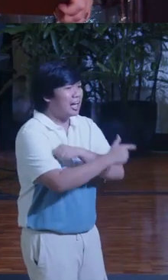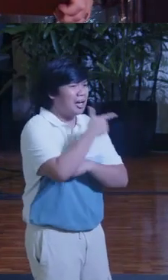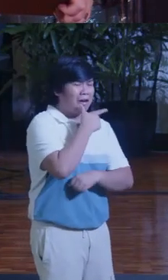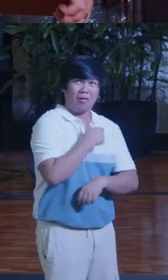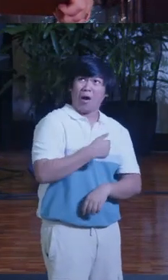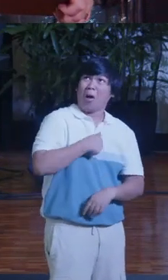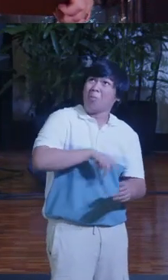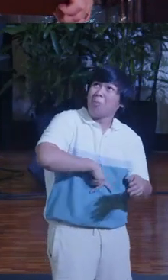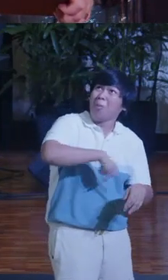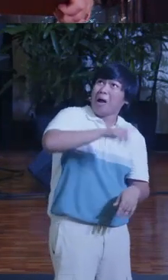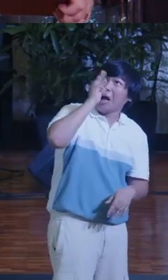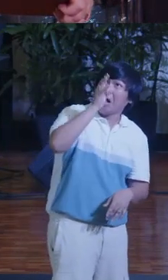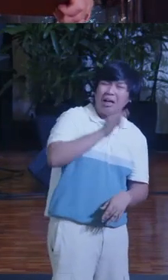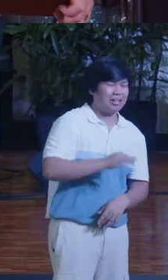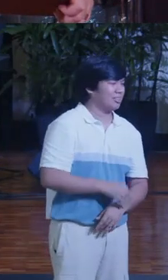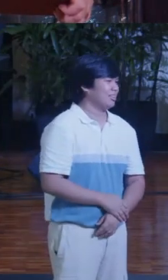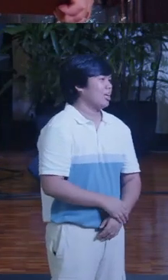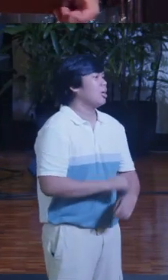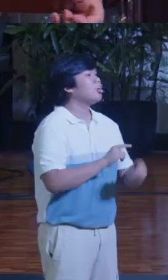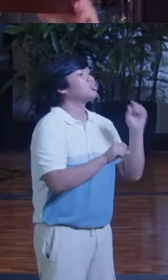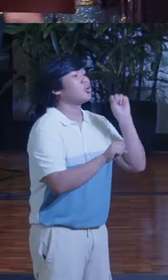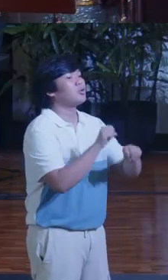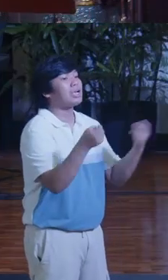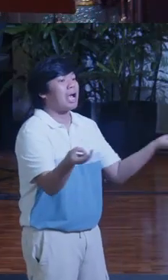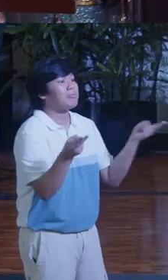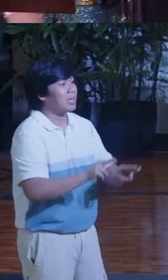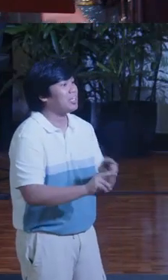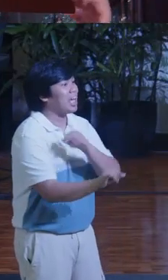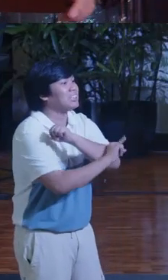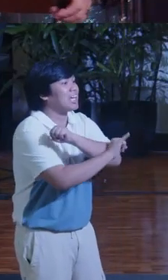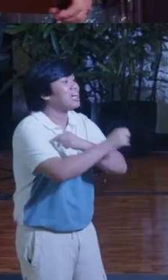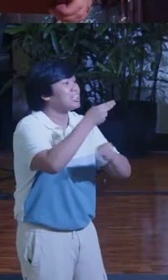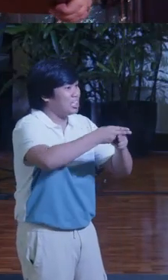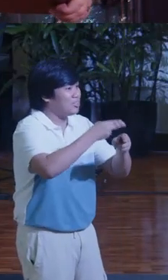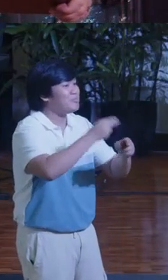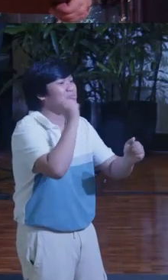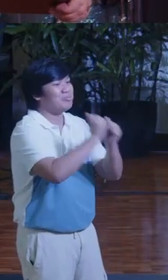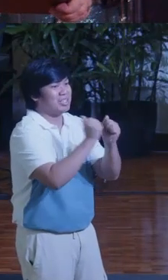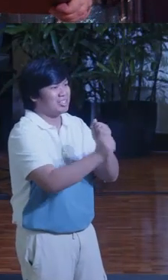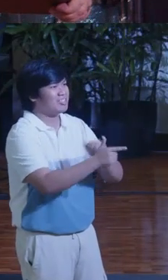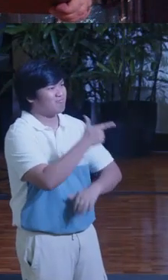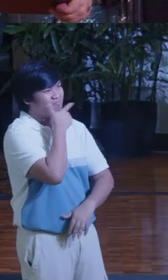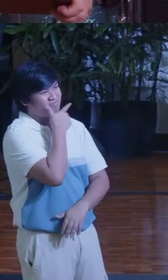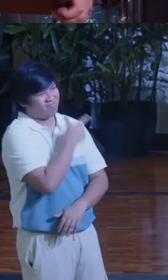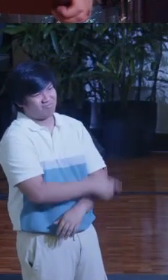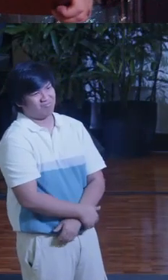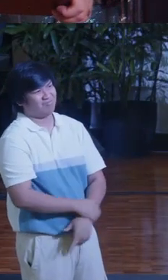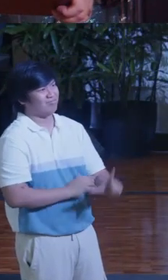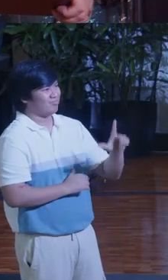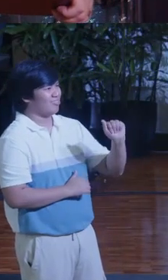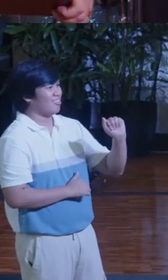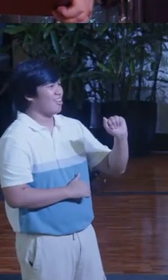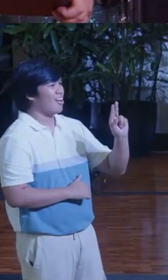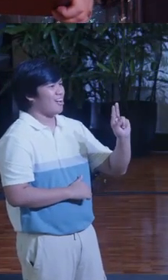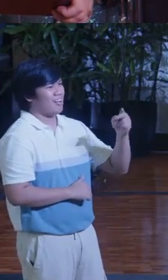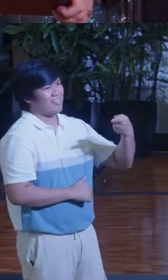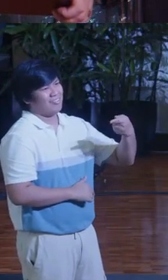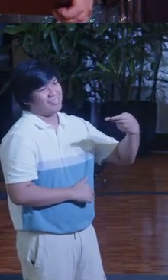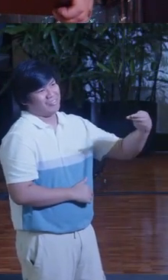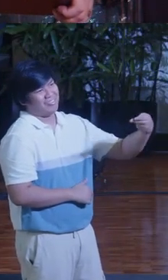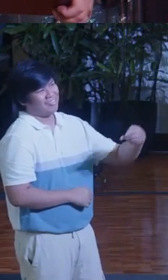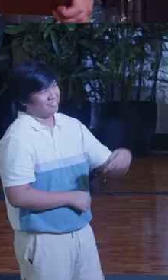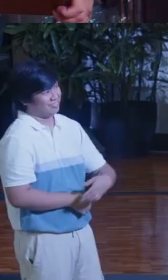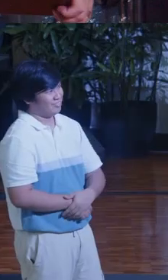surely return to you about this time next year, and Sarah your wife shall have a son." And Sarah was listening at the tent door behind